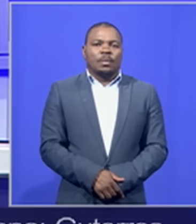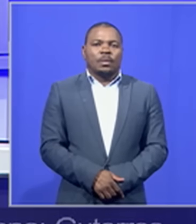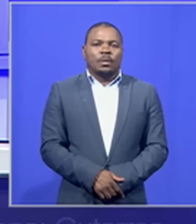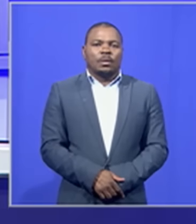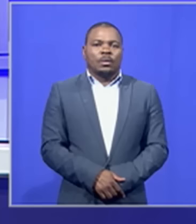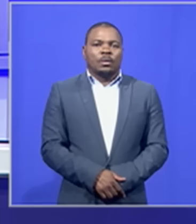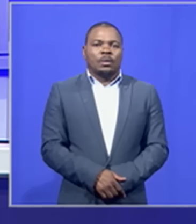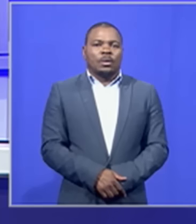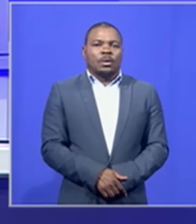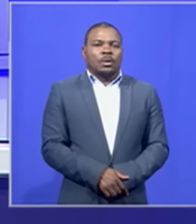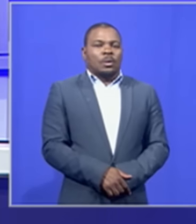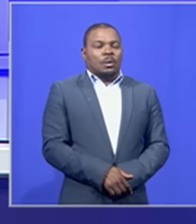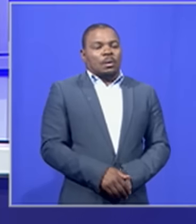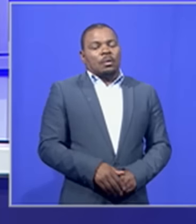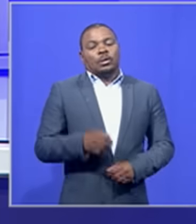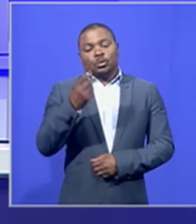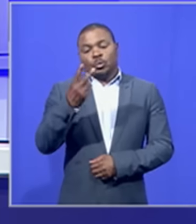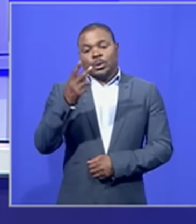Mokgatlo wa dinaga di le